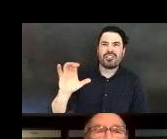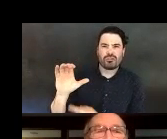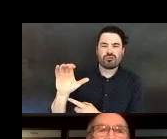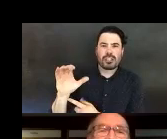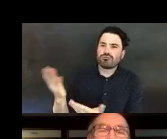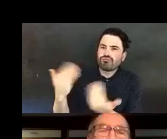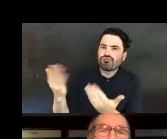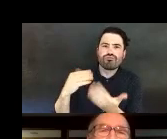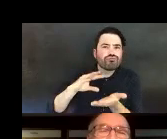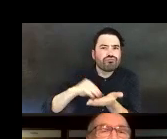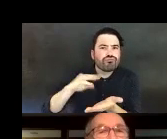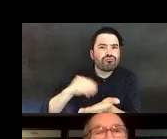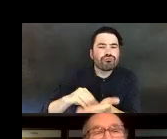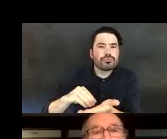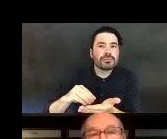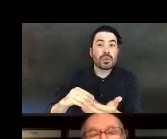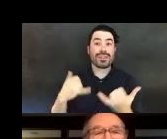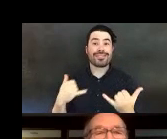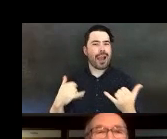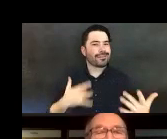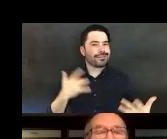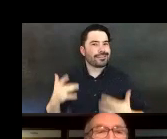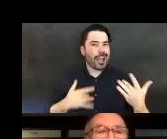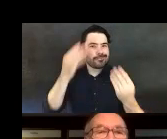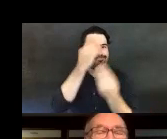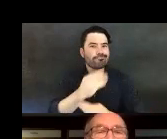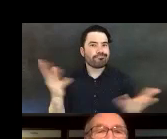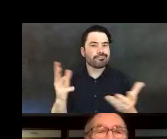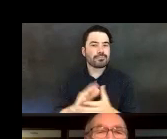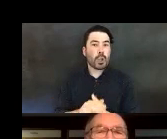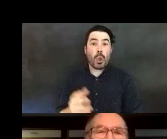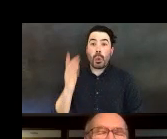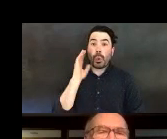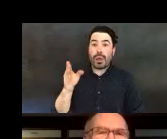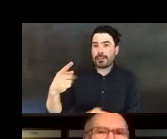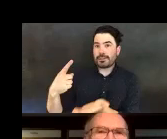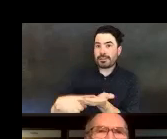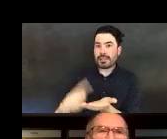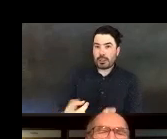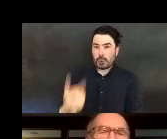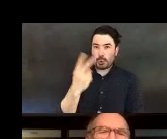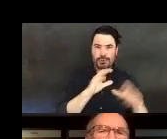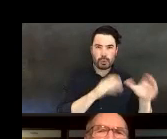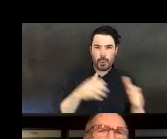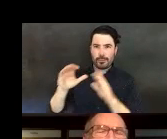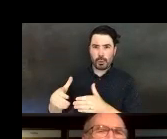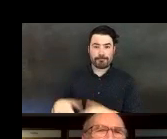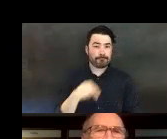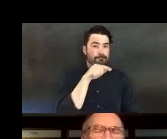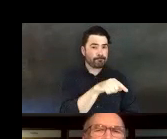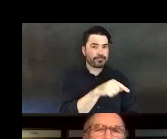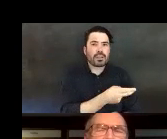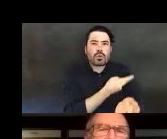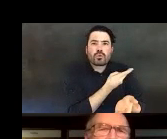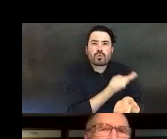to update you. I'm going to talk very briefly about two groups of learners. One is our graduate students. Sometimes we